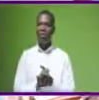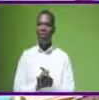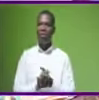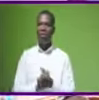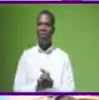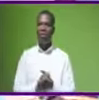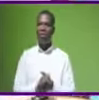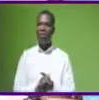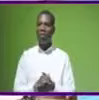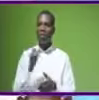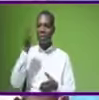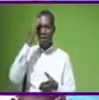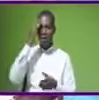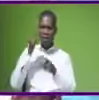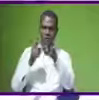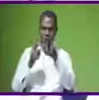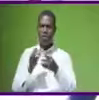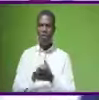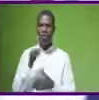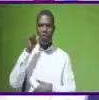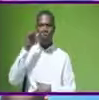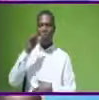ah menemo